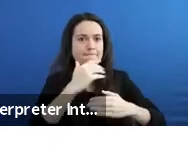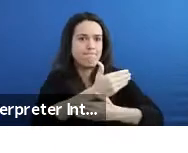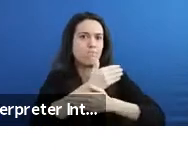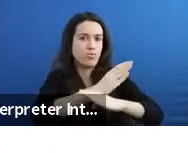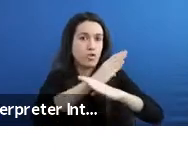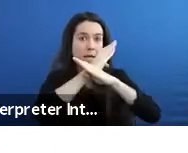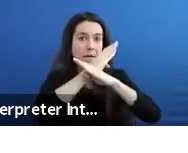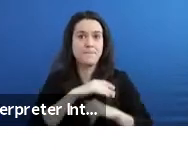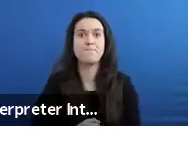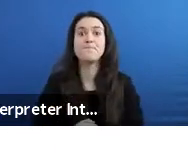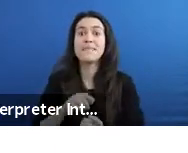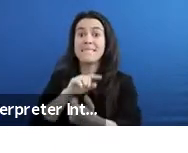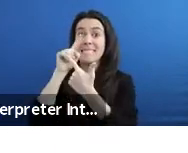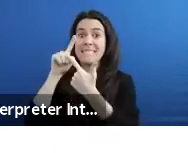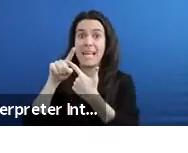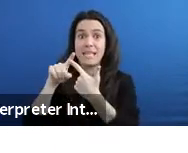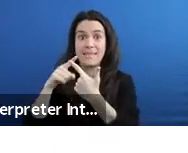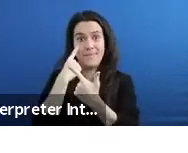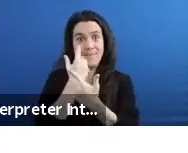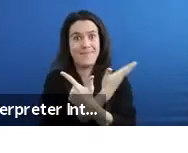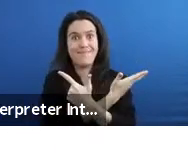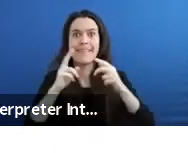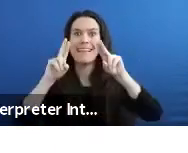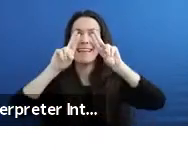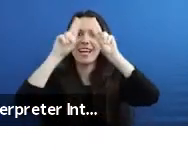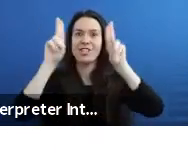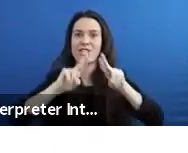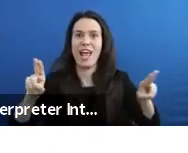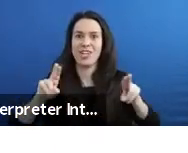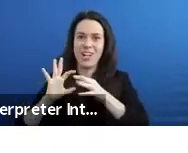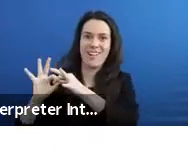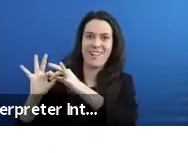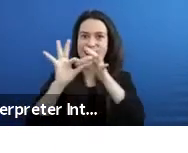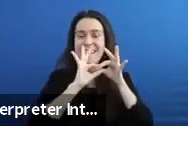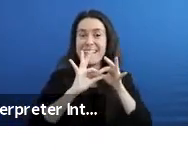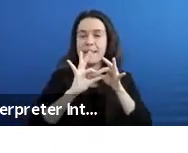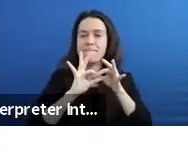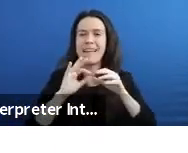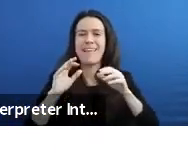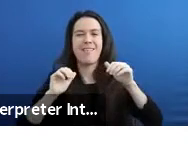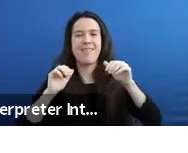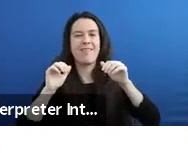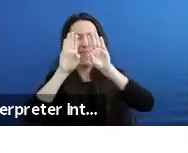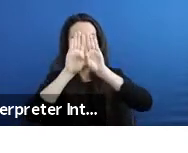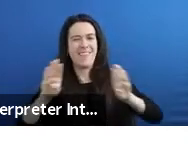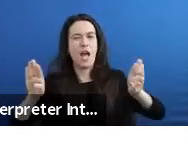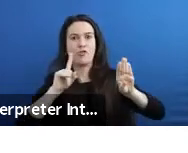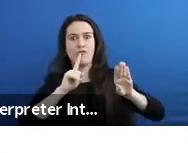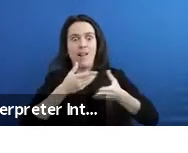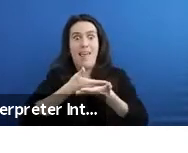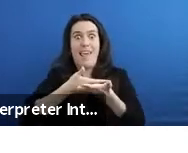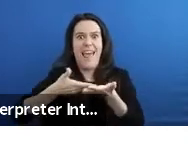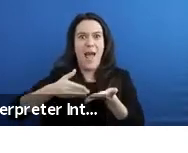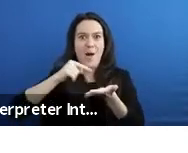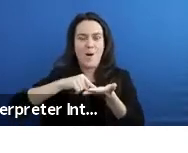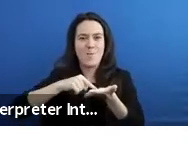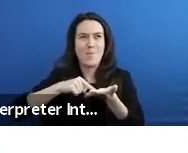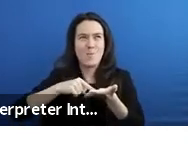Internationalization, of course, well, theater is very language-based, although there are some interesting initiatives that